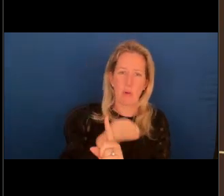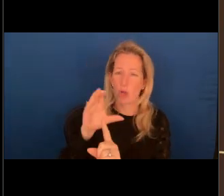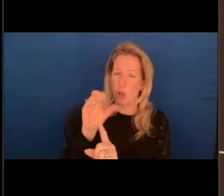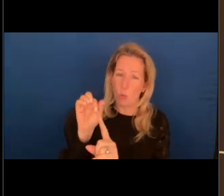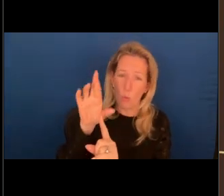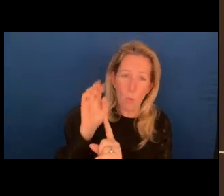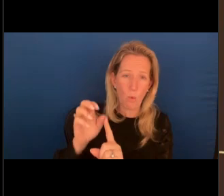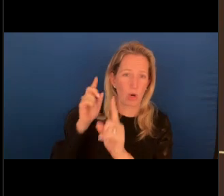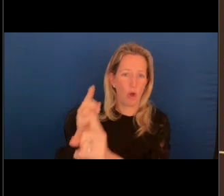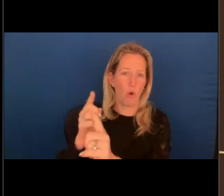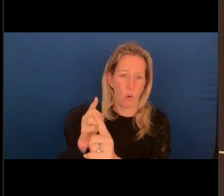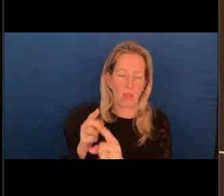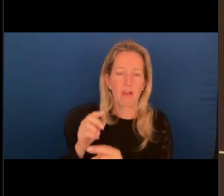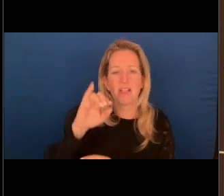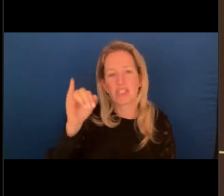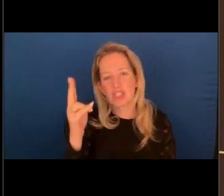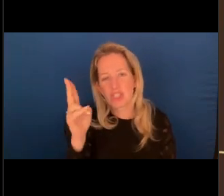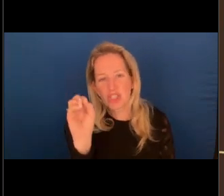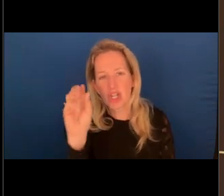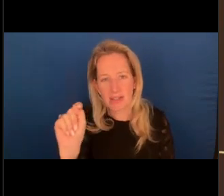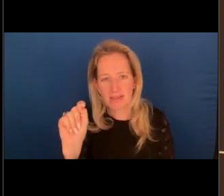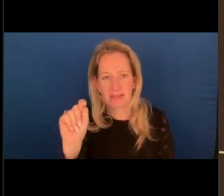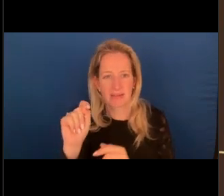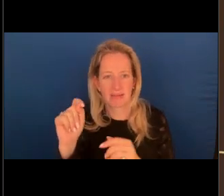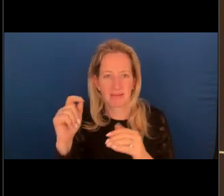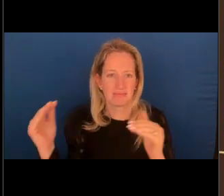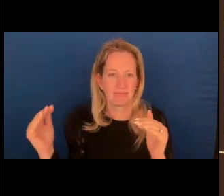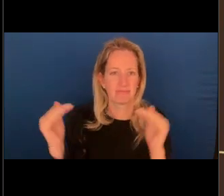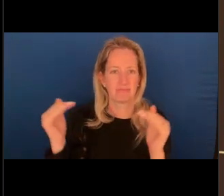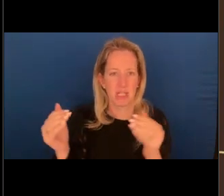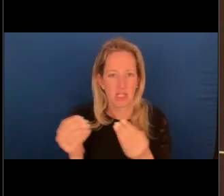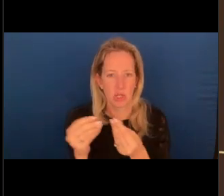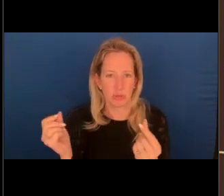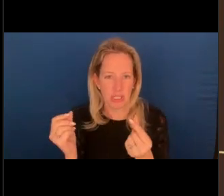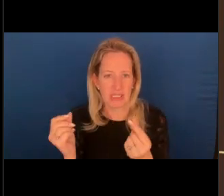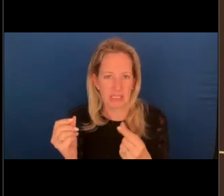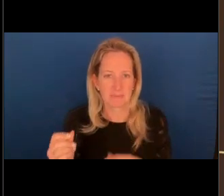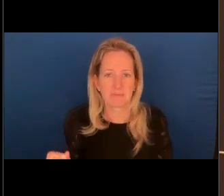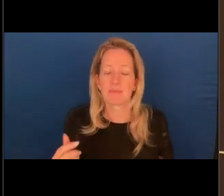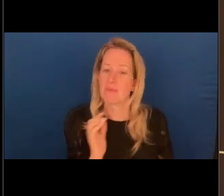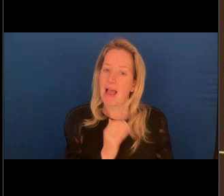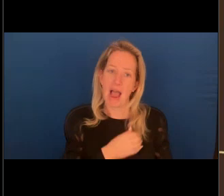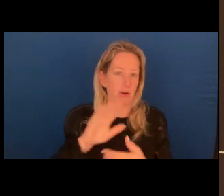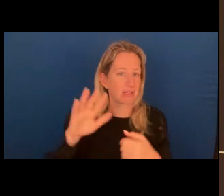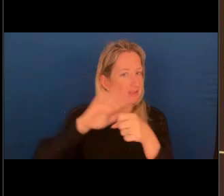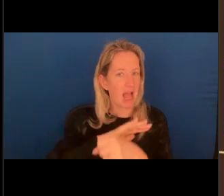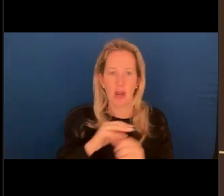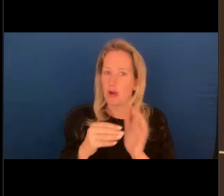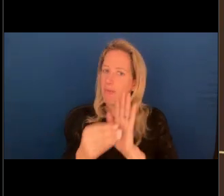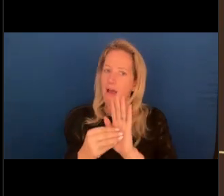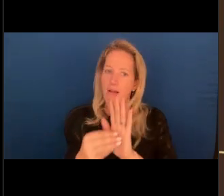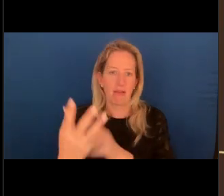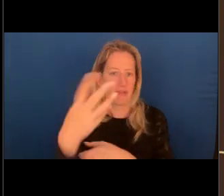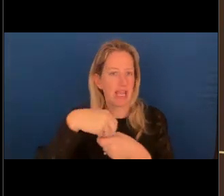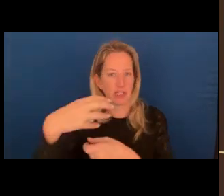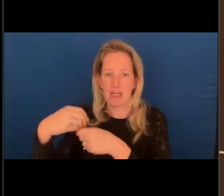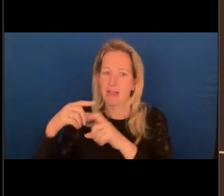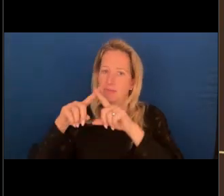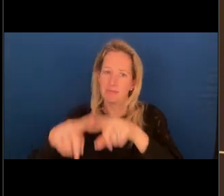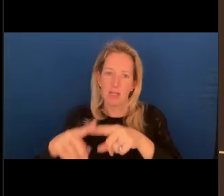initiative. I'm the director of community science, so our entire model of engagement is rooted on community-based participatory research